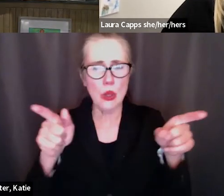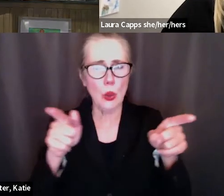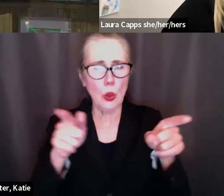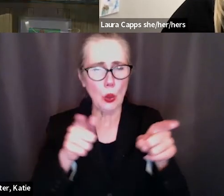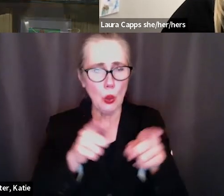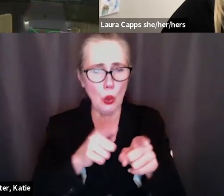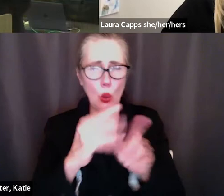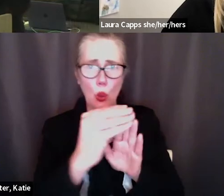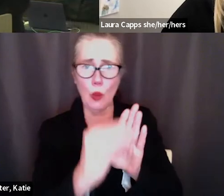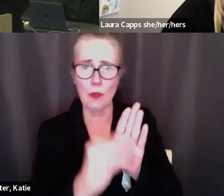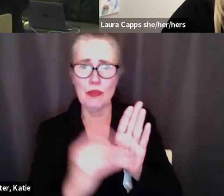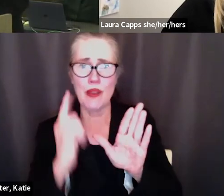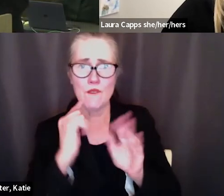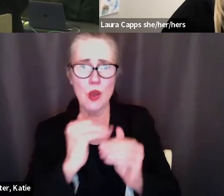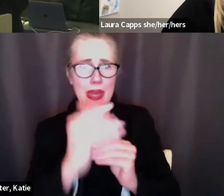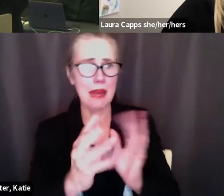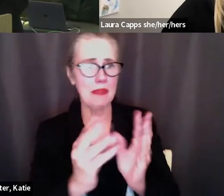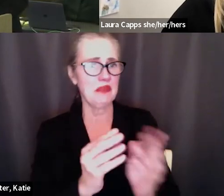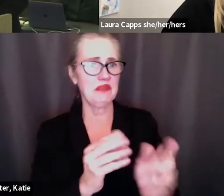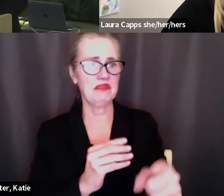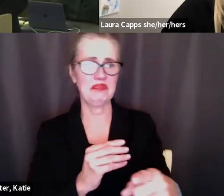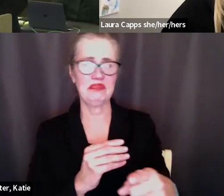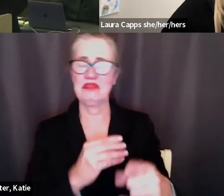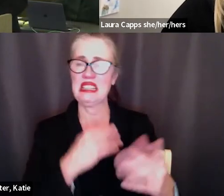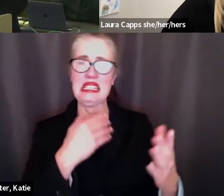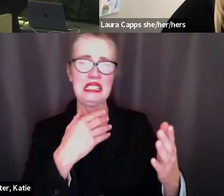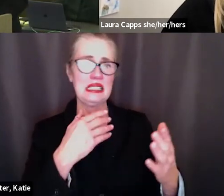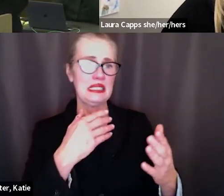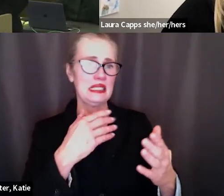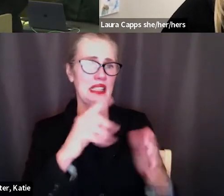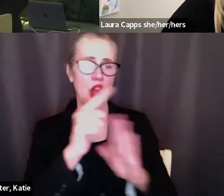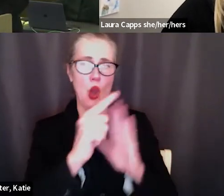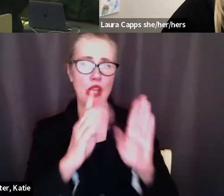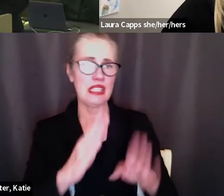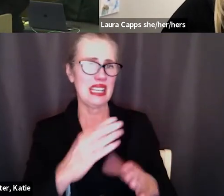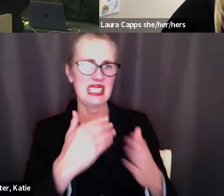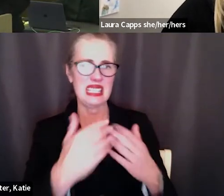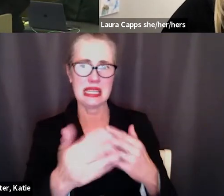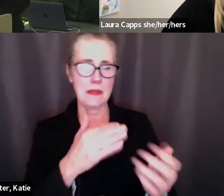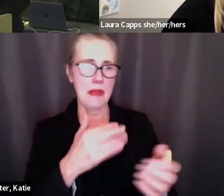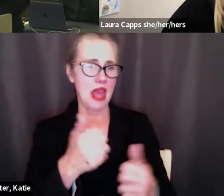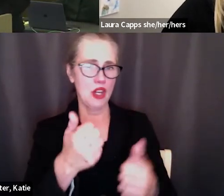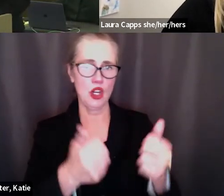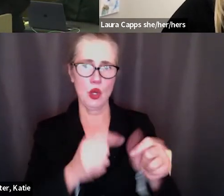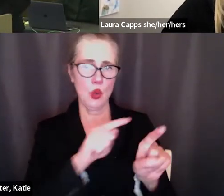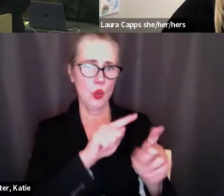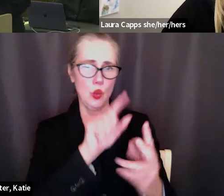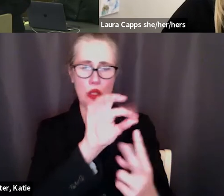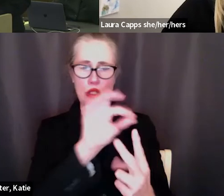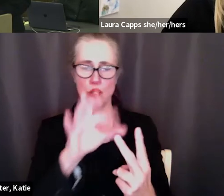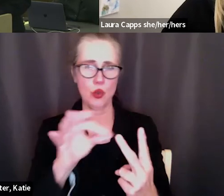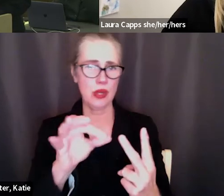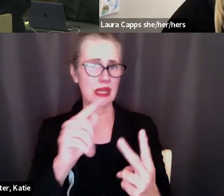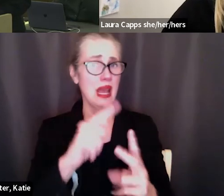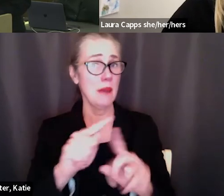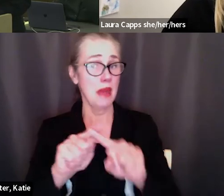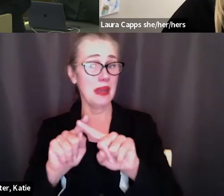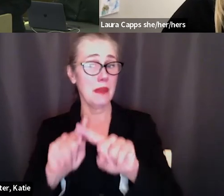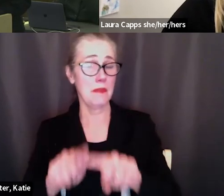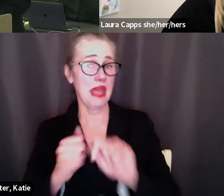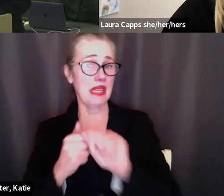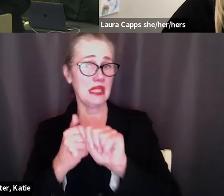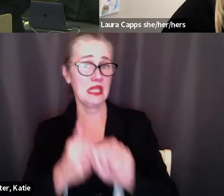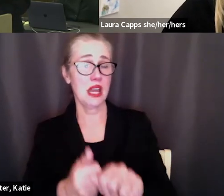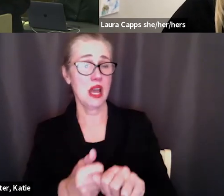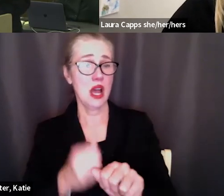i don't think it matters which way you do it but based on the brown act issue that trustee ford is